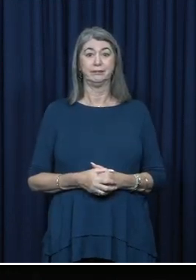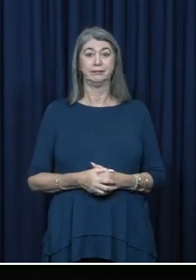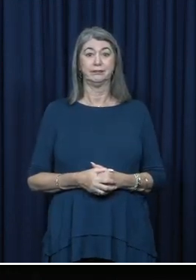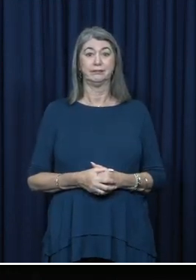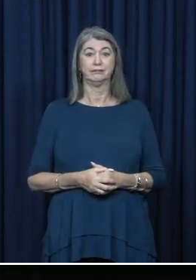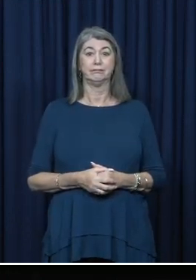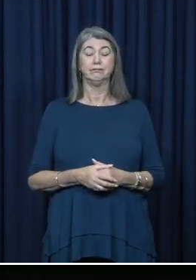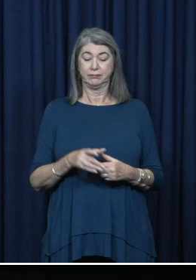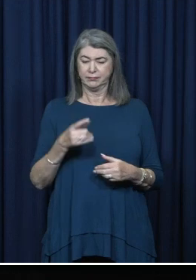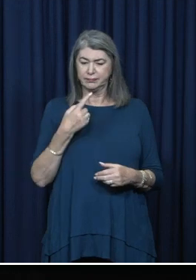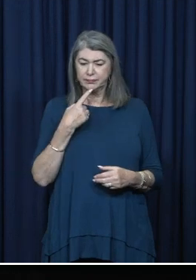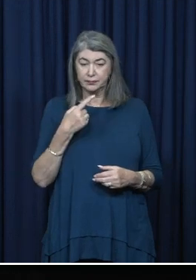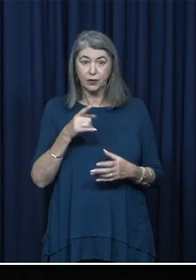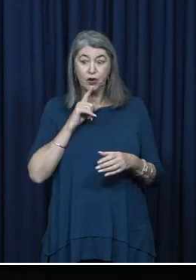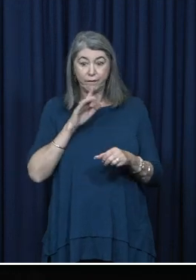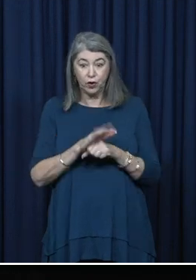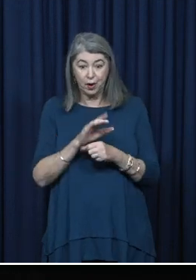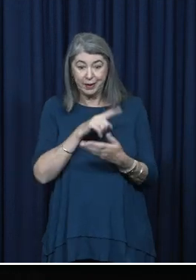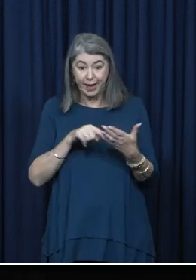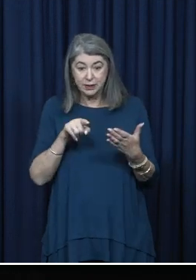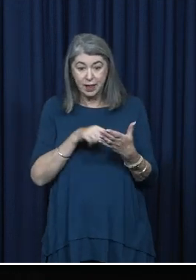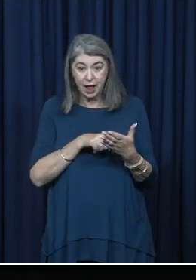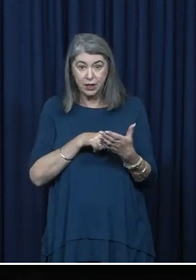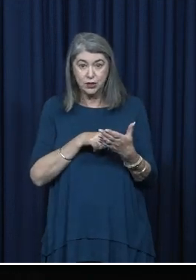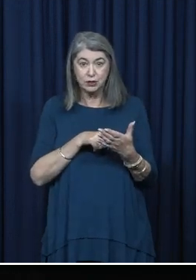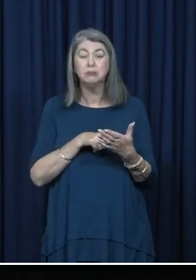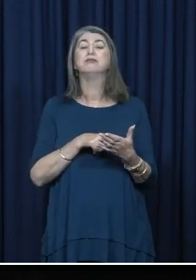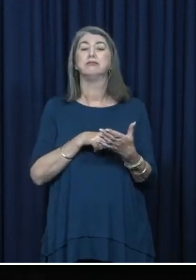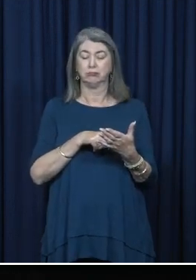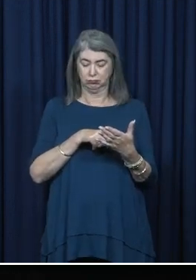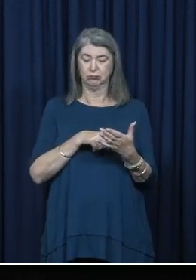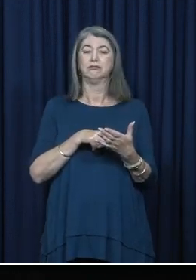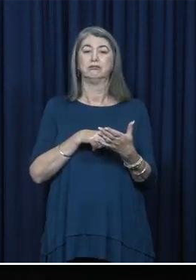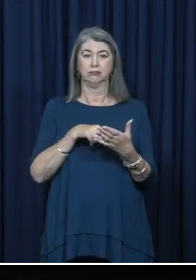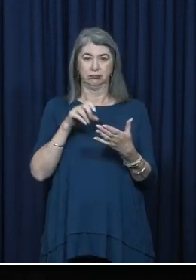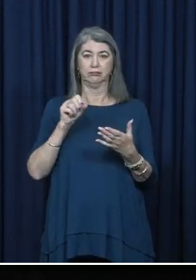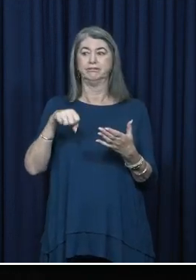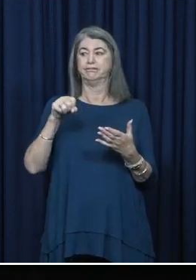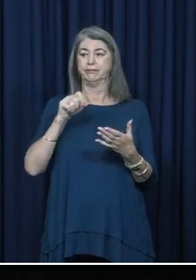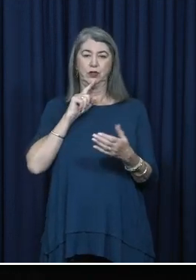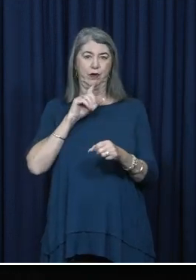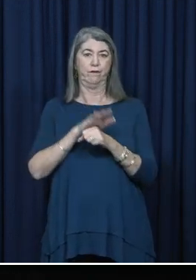It's going to ask me, do I want to confirm the cancellation? I'm going to confirm my cancellation.